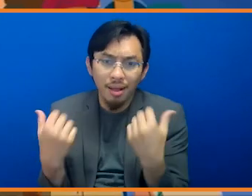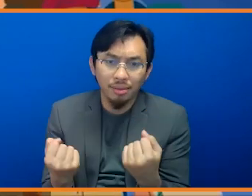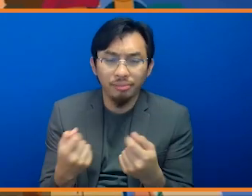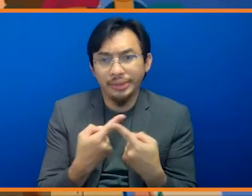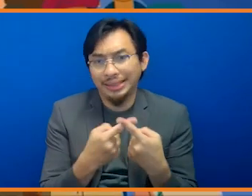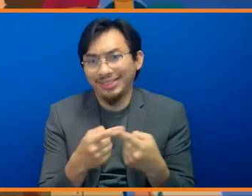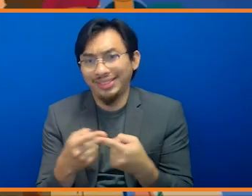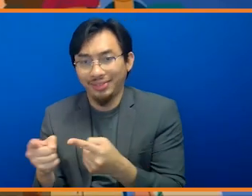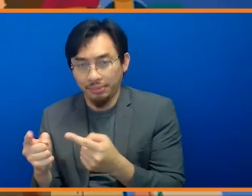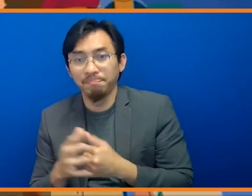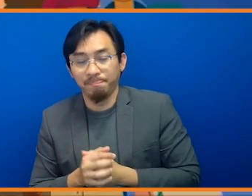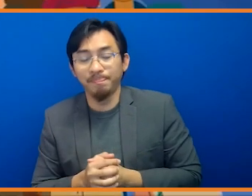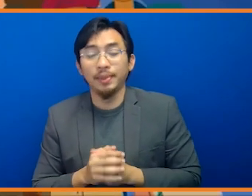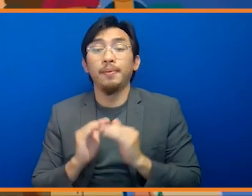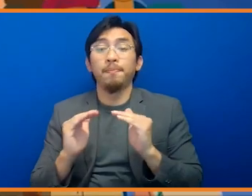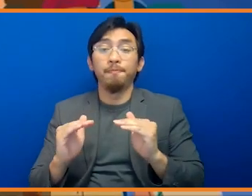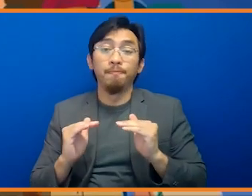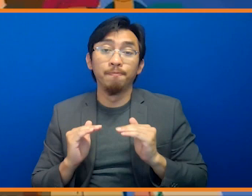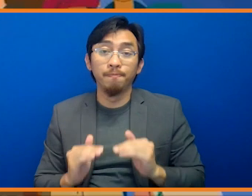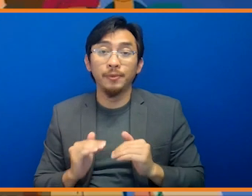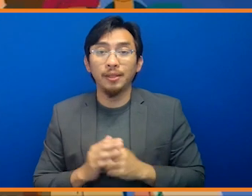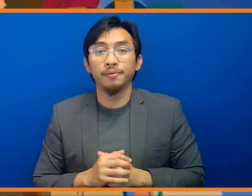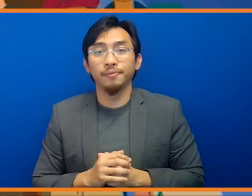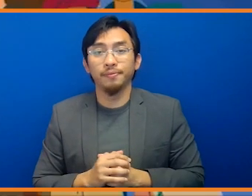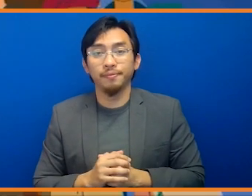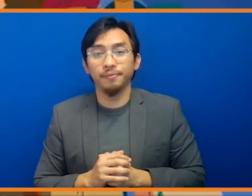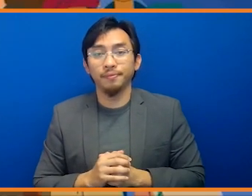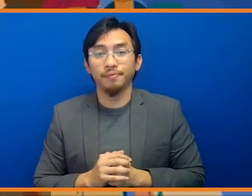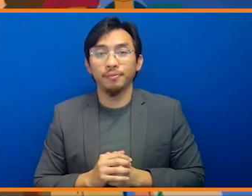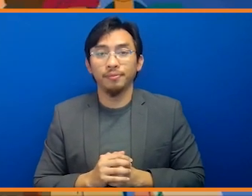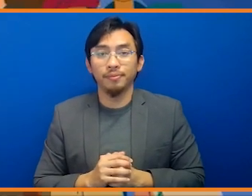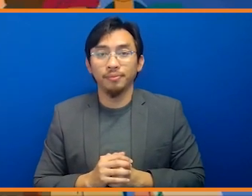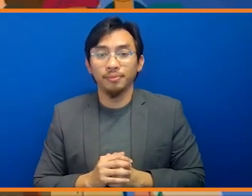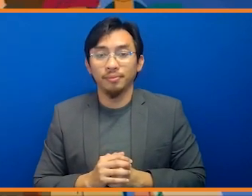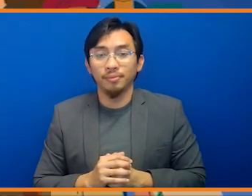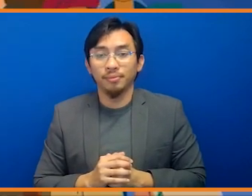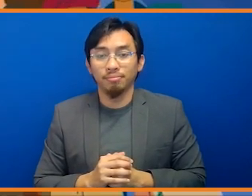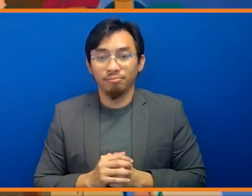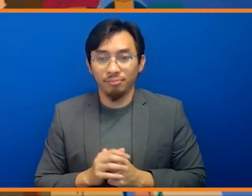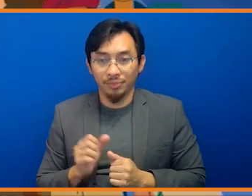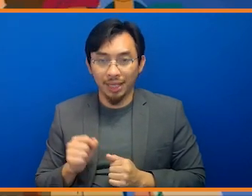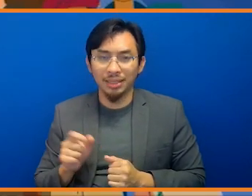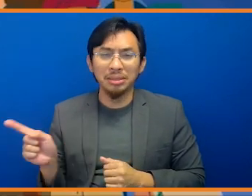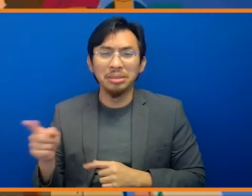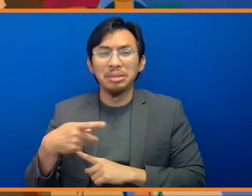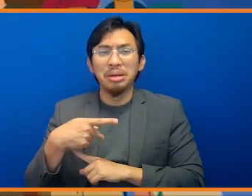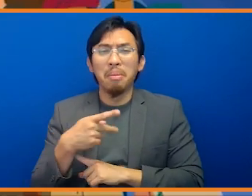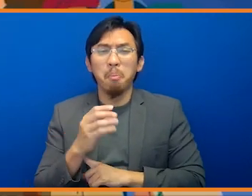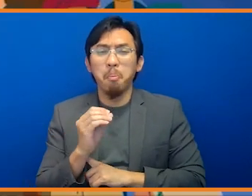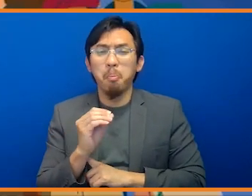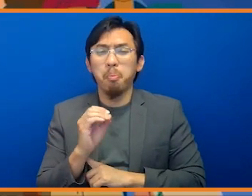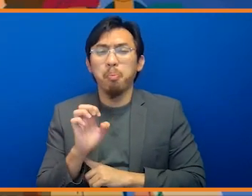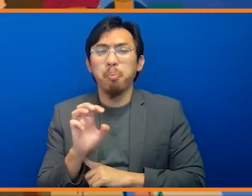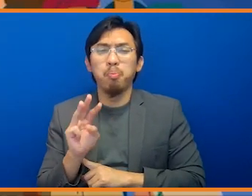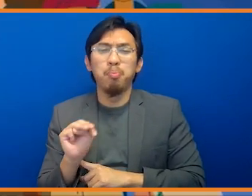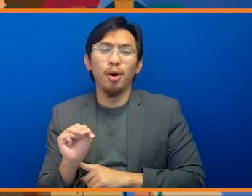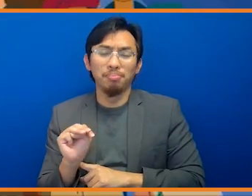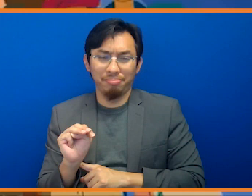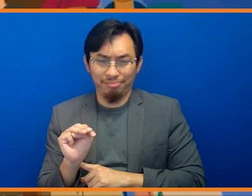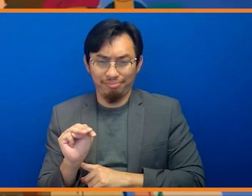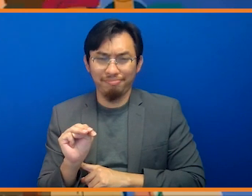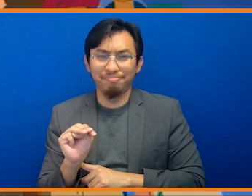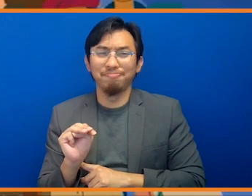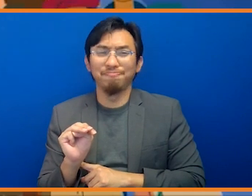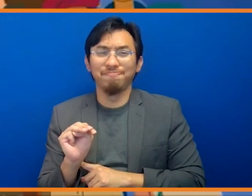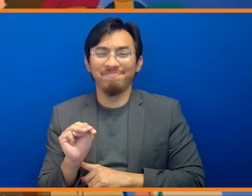Next one, please. Okay. So this is a part of a